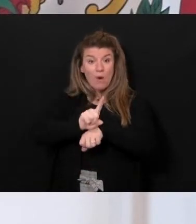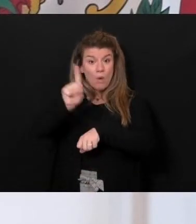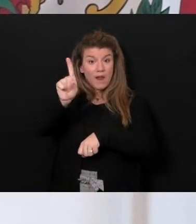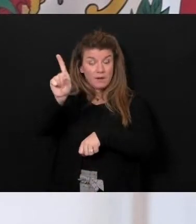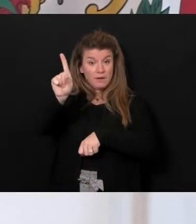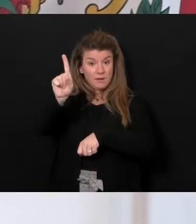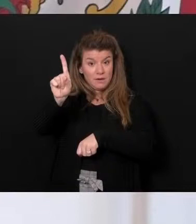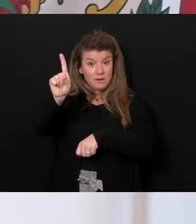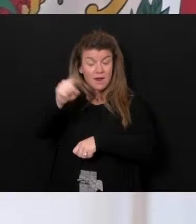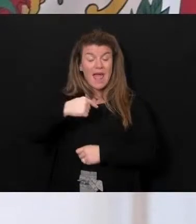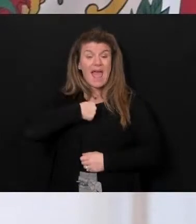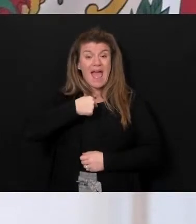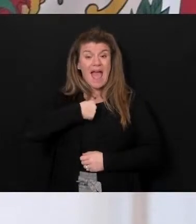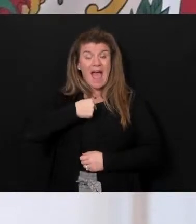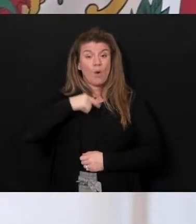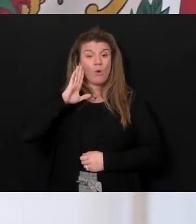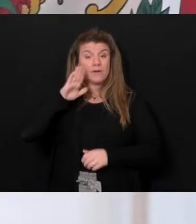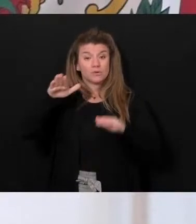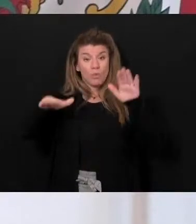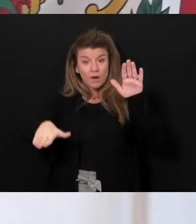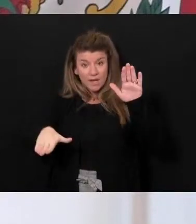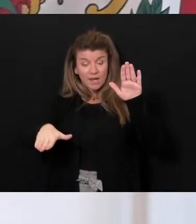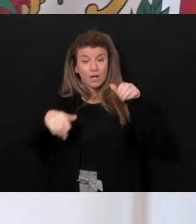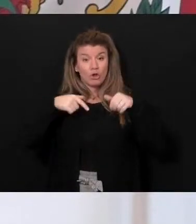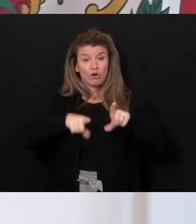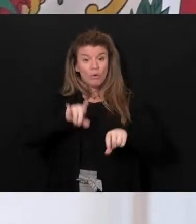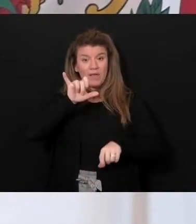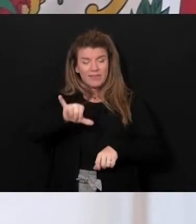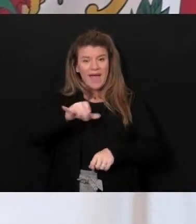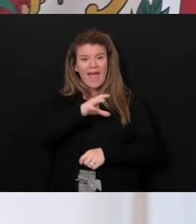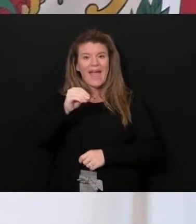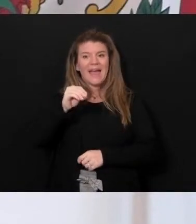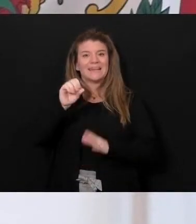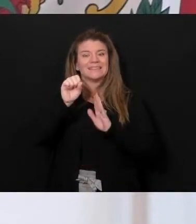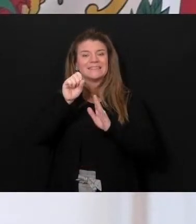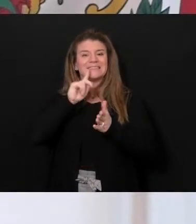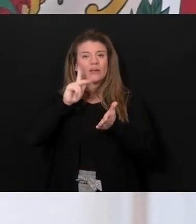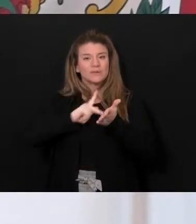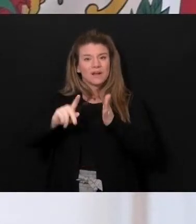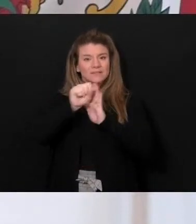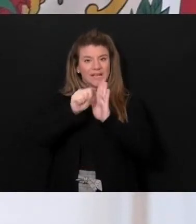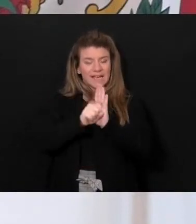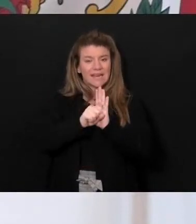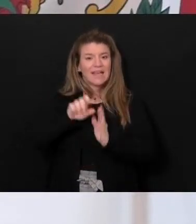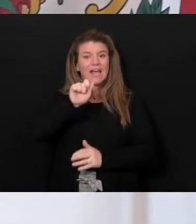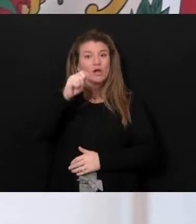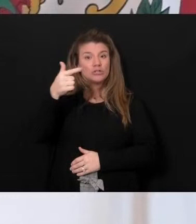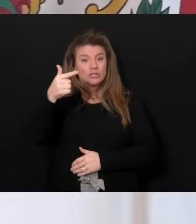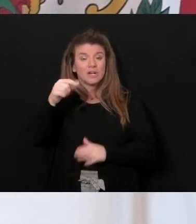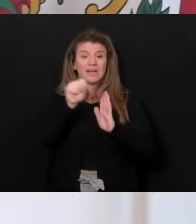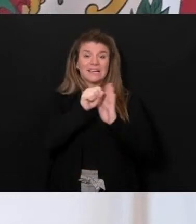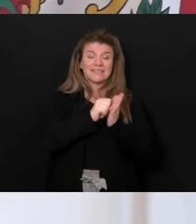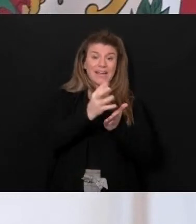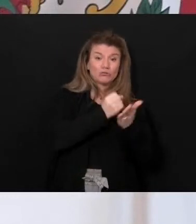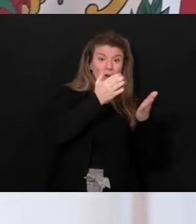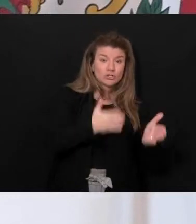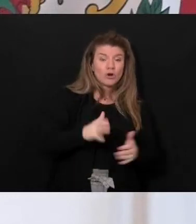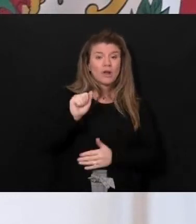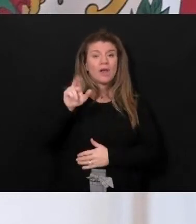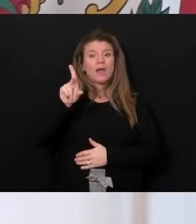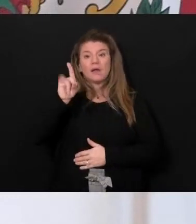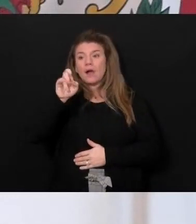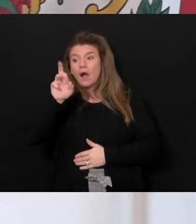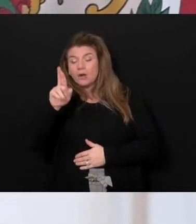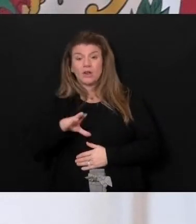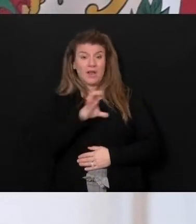p.m. I will be sworn in during the ceremony along with the Secretary of State, the Attorney General, the State Treasurer, the State Auditor, the